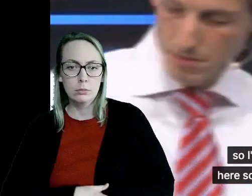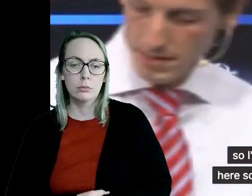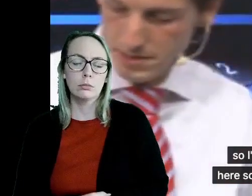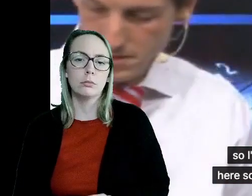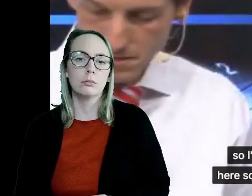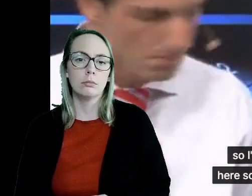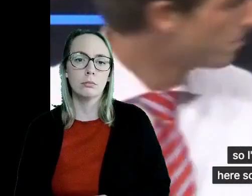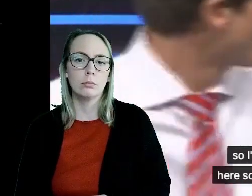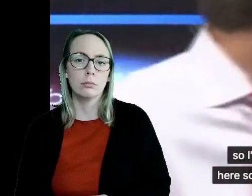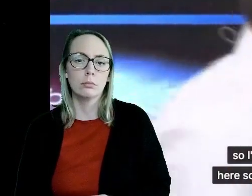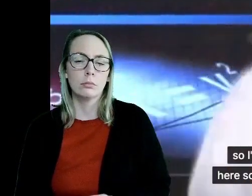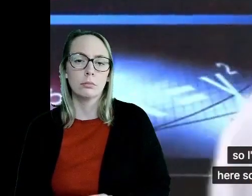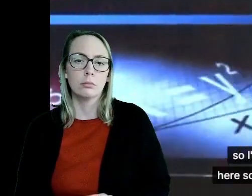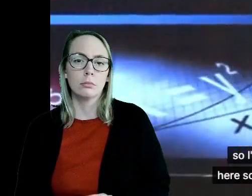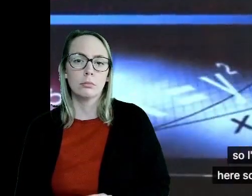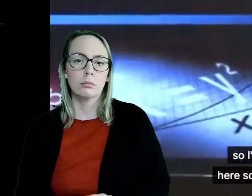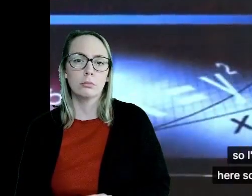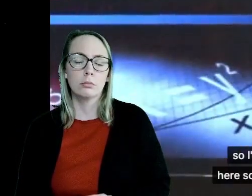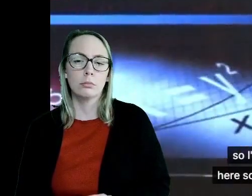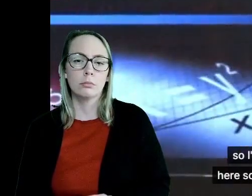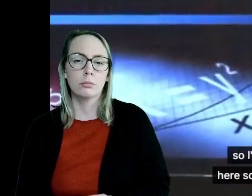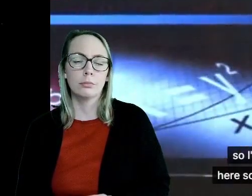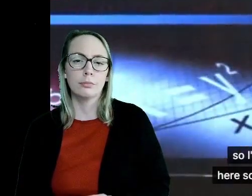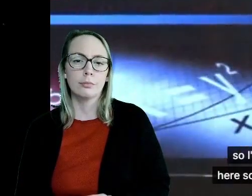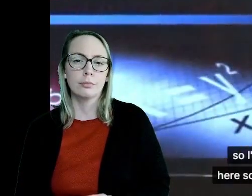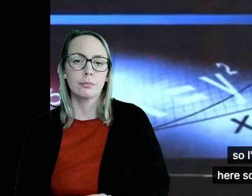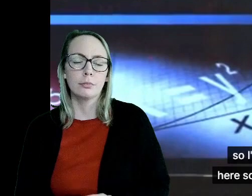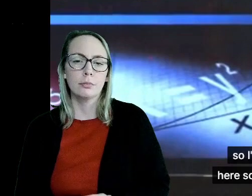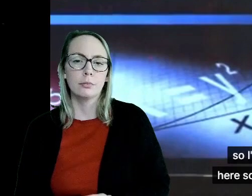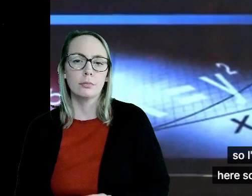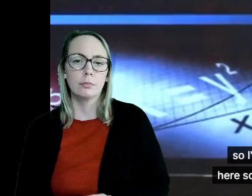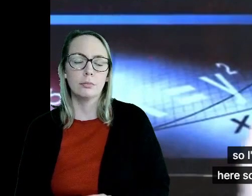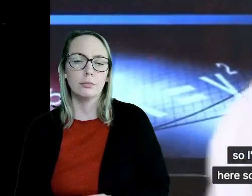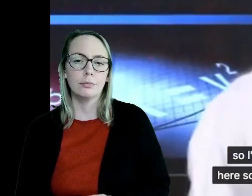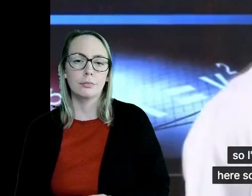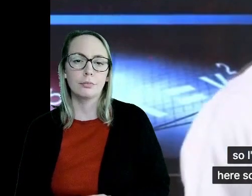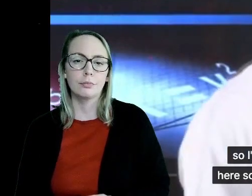So I'm going to erase part of this over here so we can have some space.